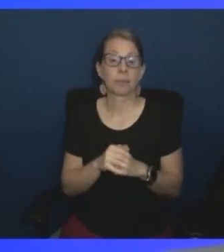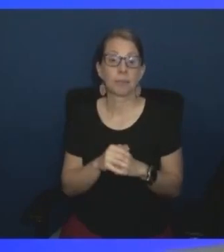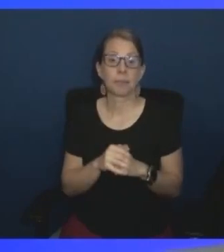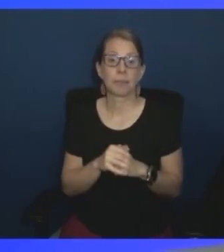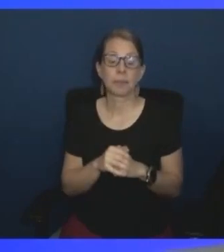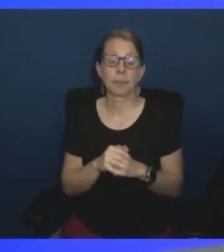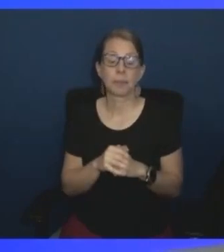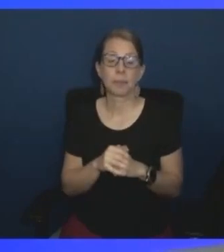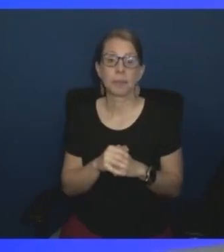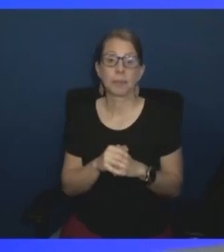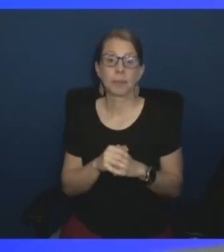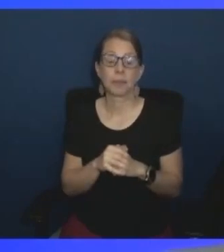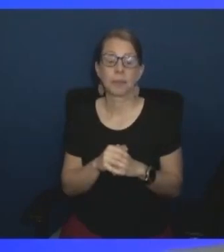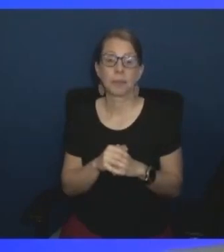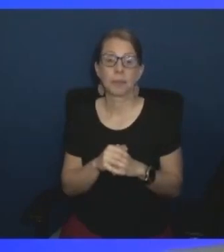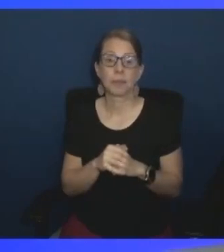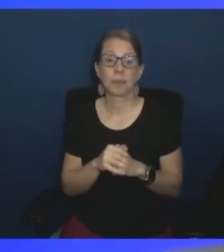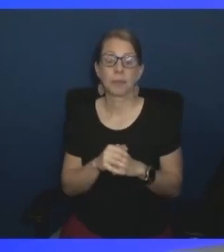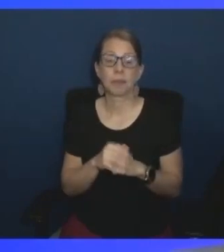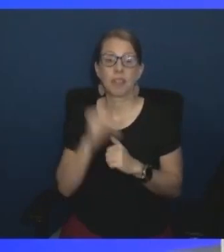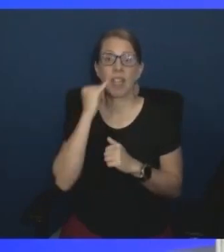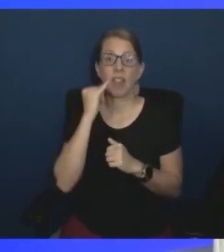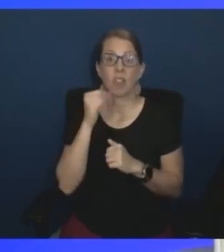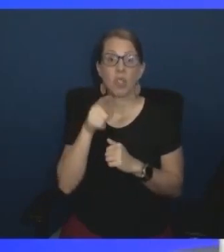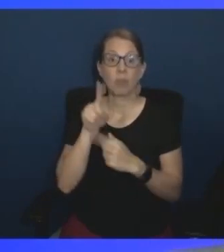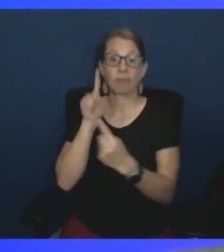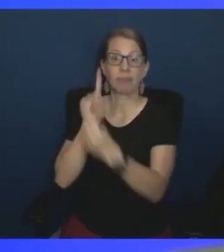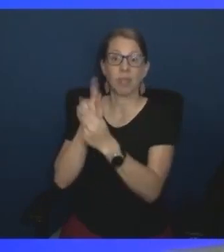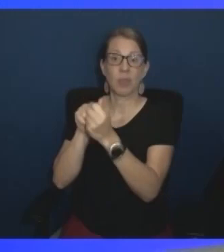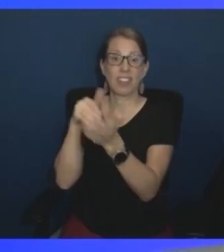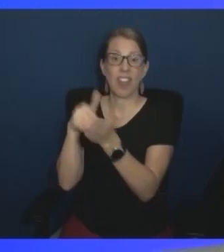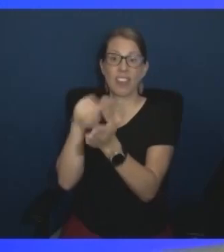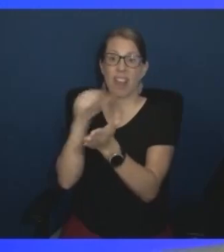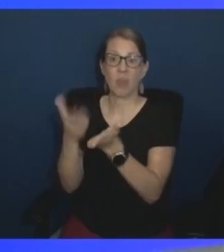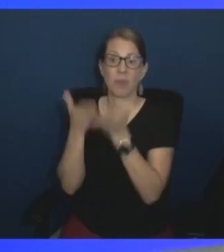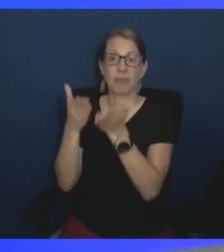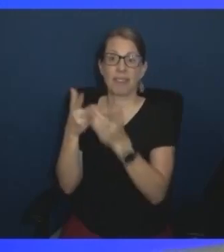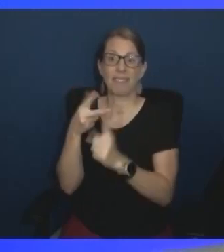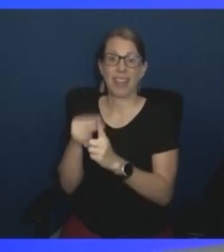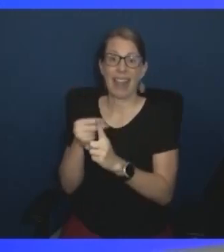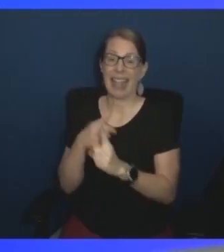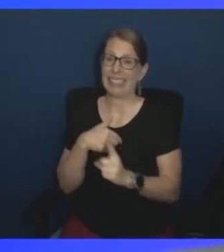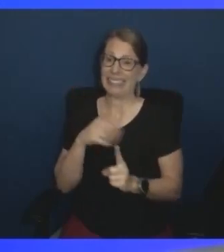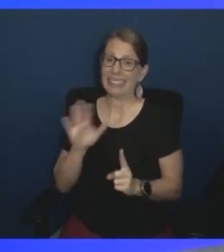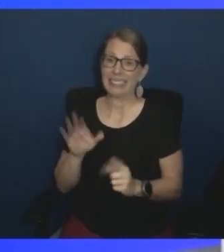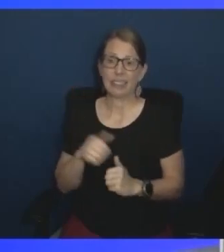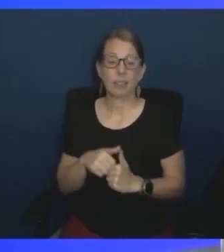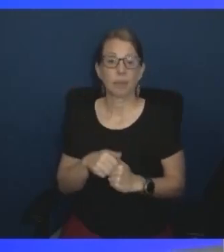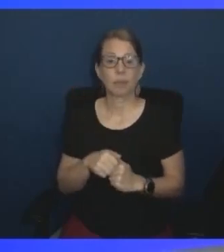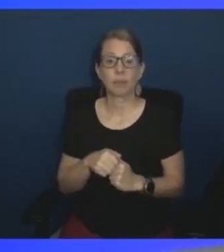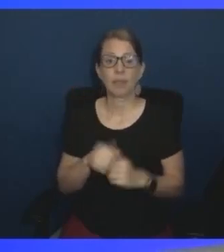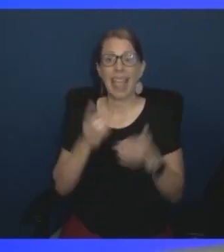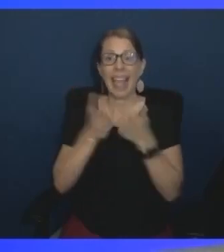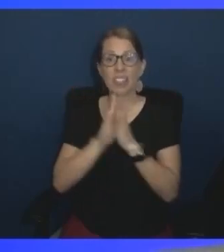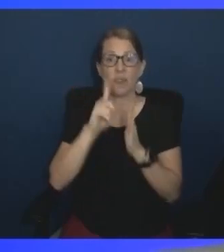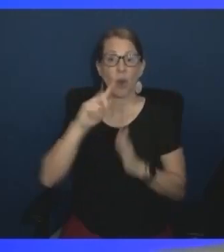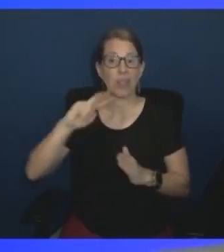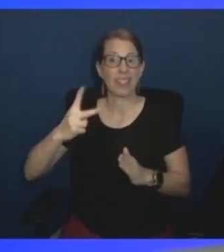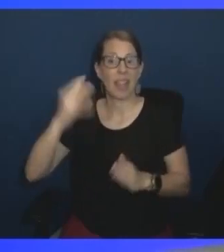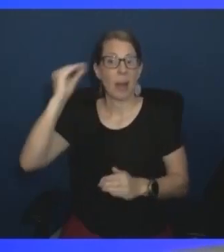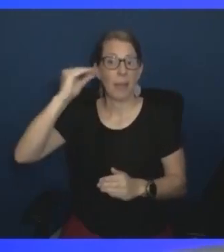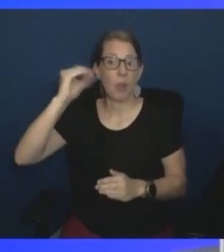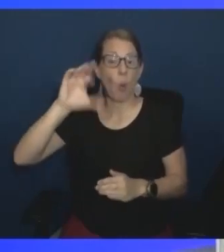you're seeing providers that are not recommending vaccination, I think asking for a second opinion or asking